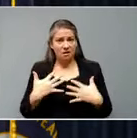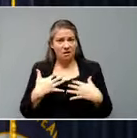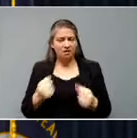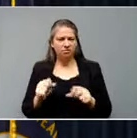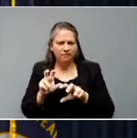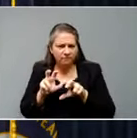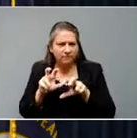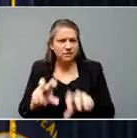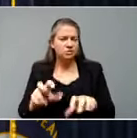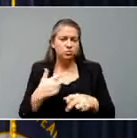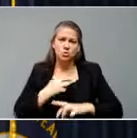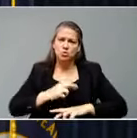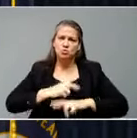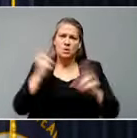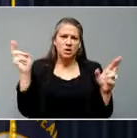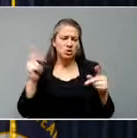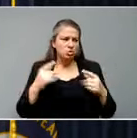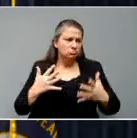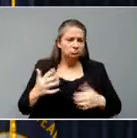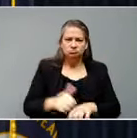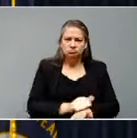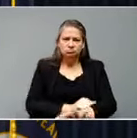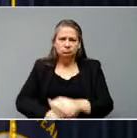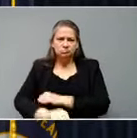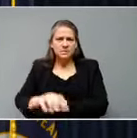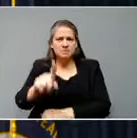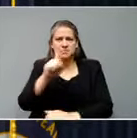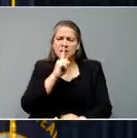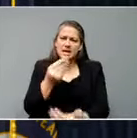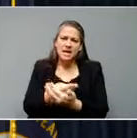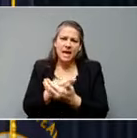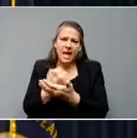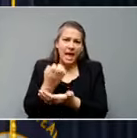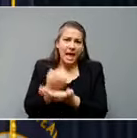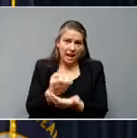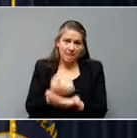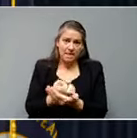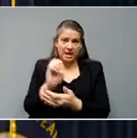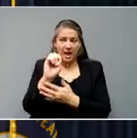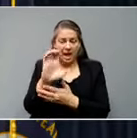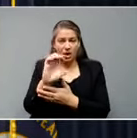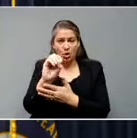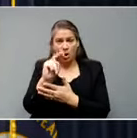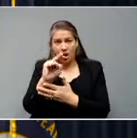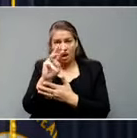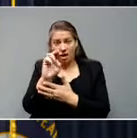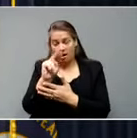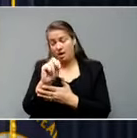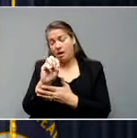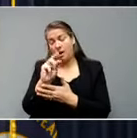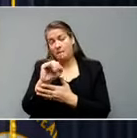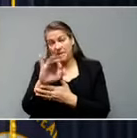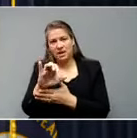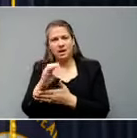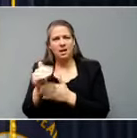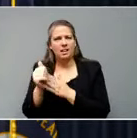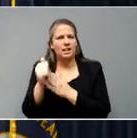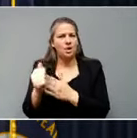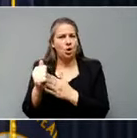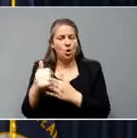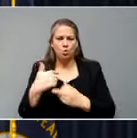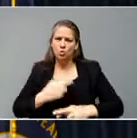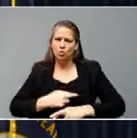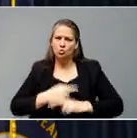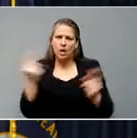to rise to be an economic leader, and we have to take the steps that we need to so that we are ready to